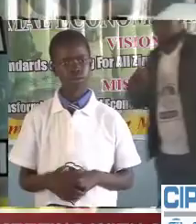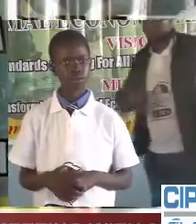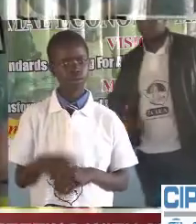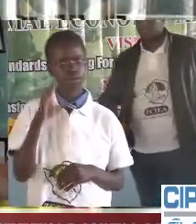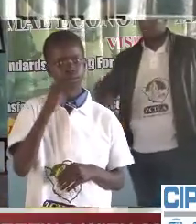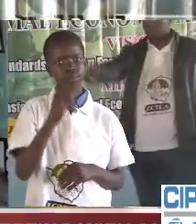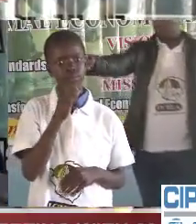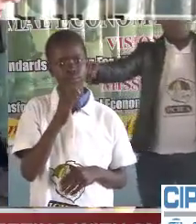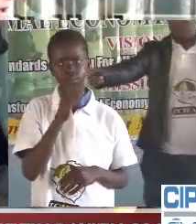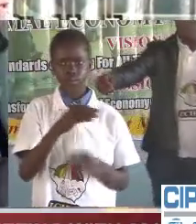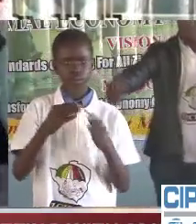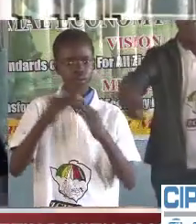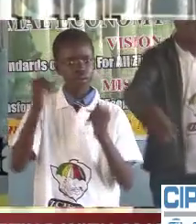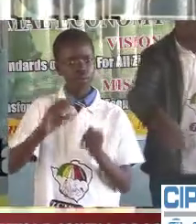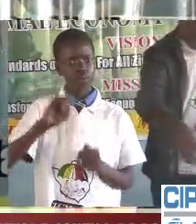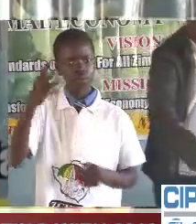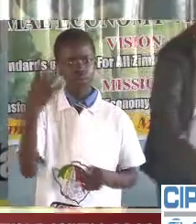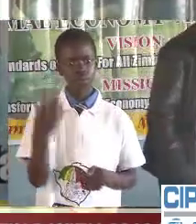Zimbabwe.